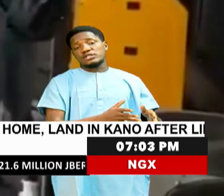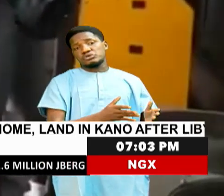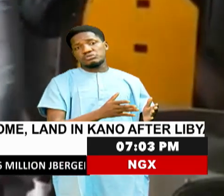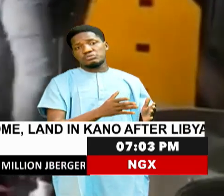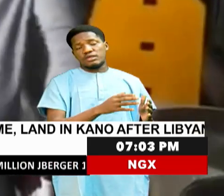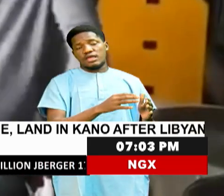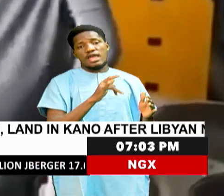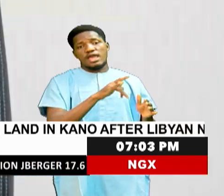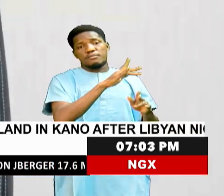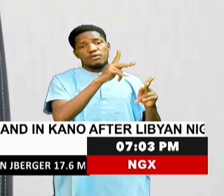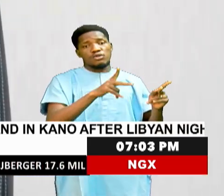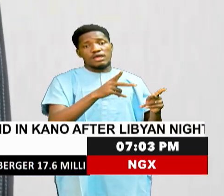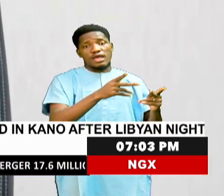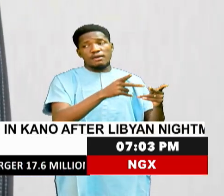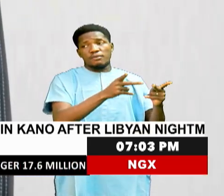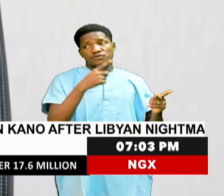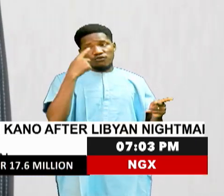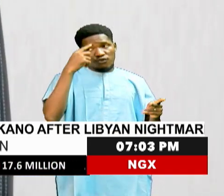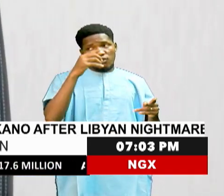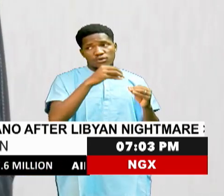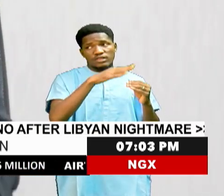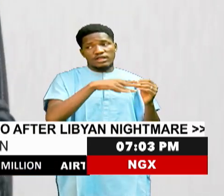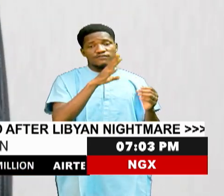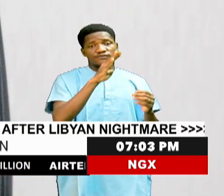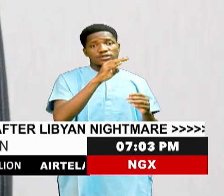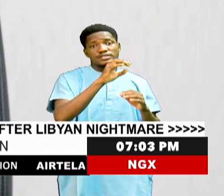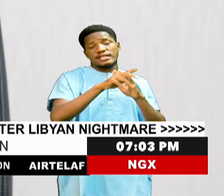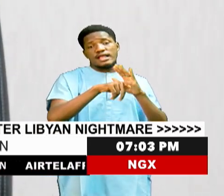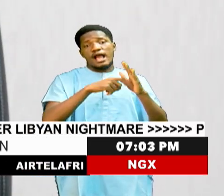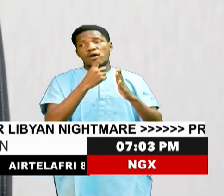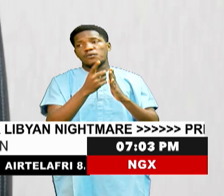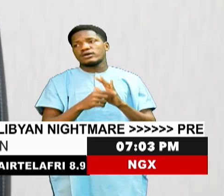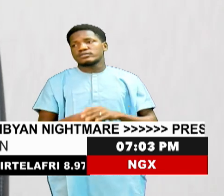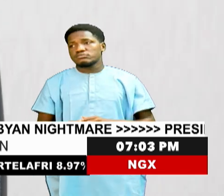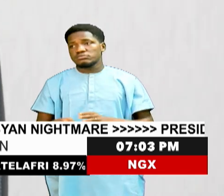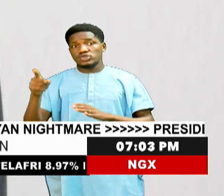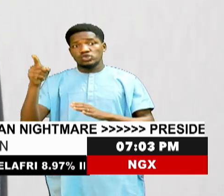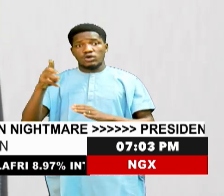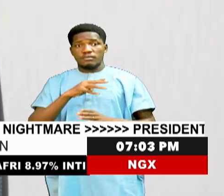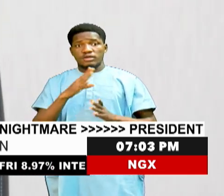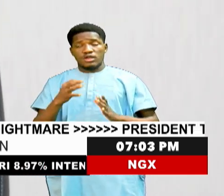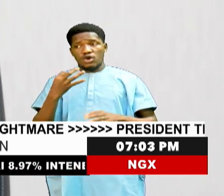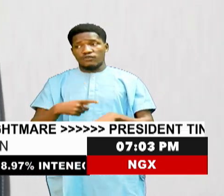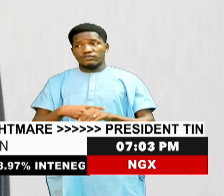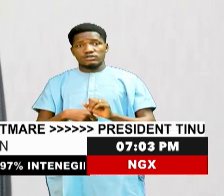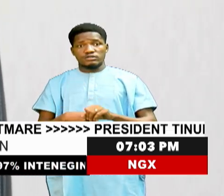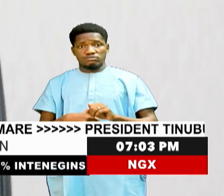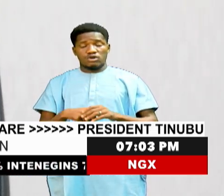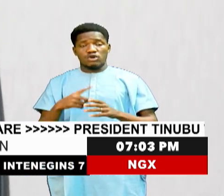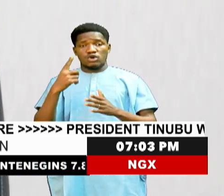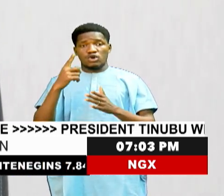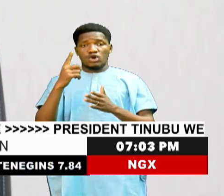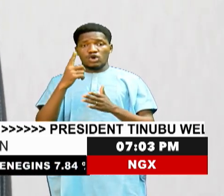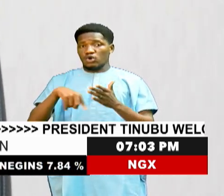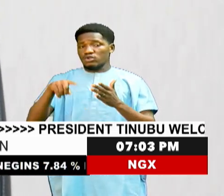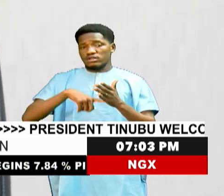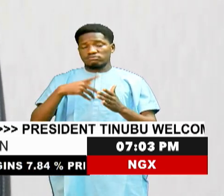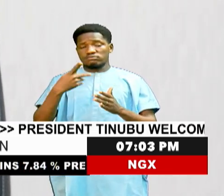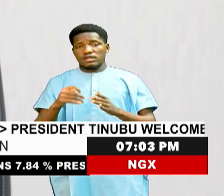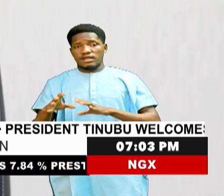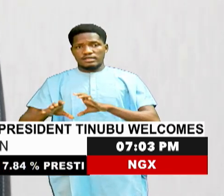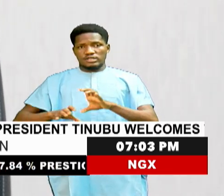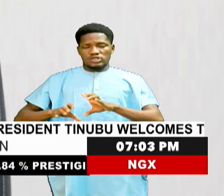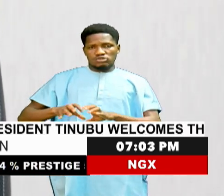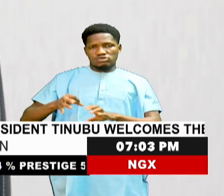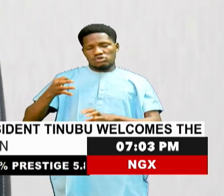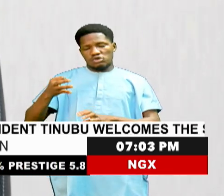any provisions. Meanwhile, Minister of Sports Development, John Eno, condemned the actions of Libyan authorities who detained the